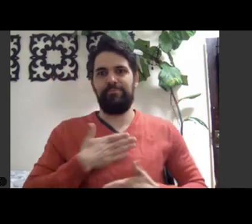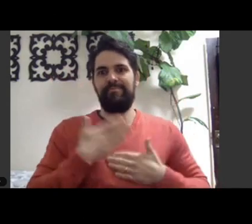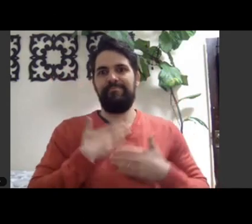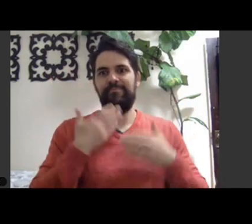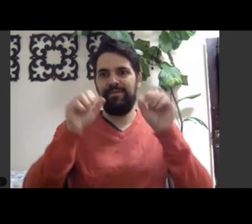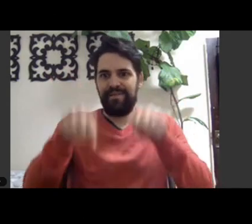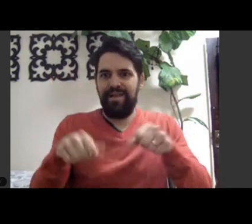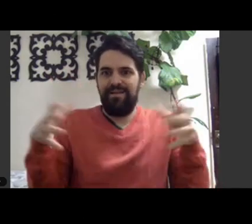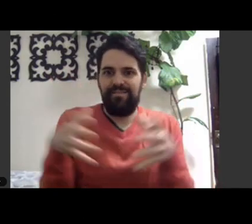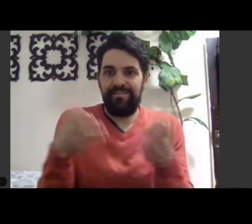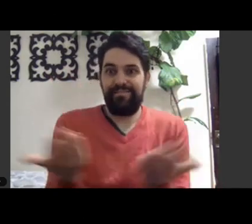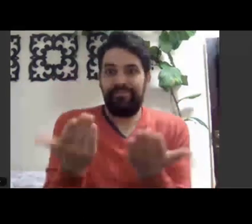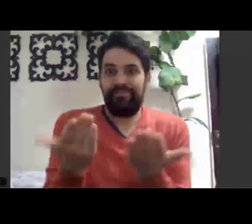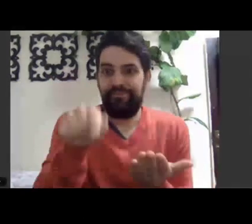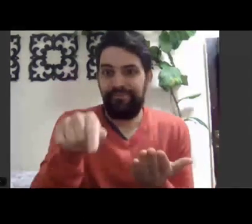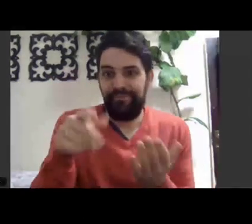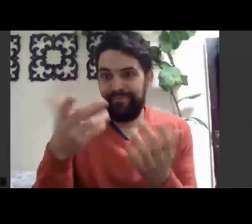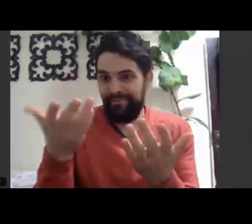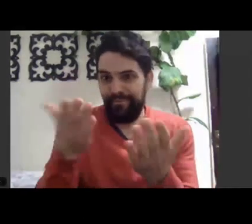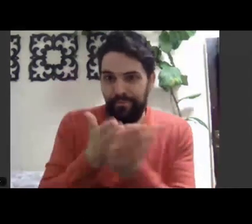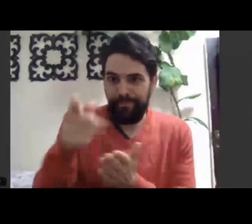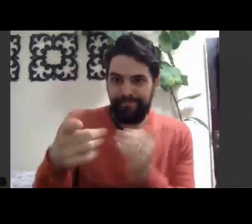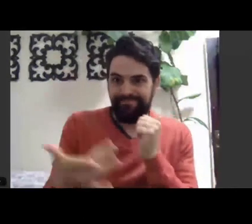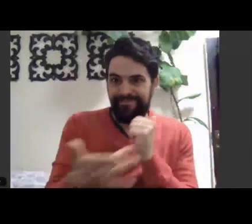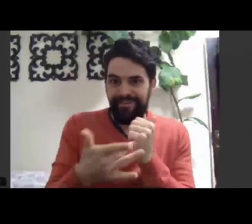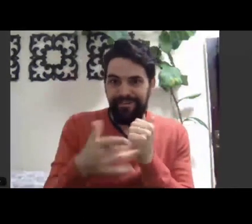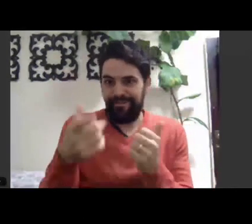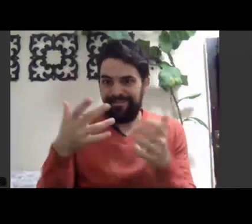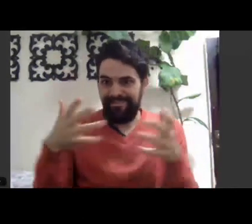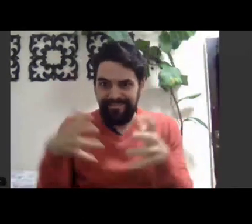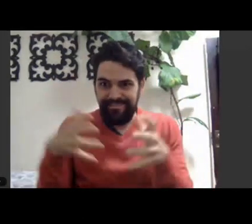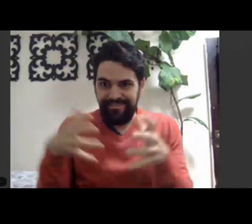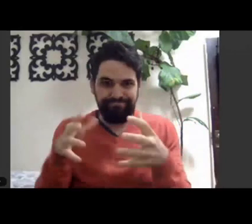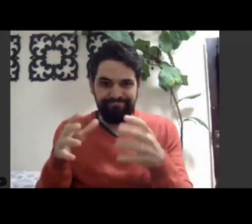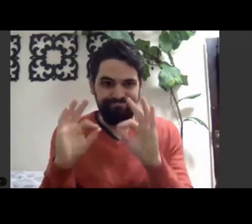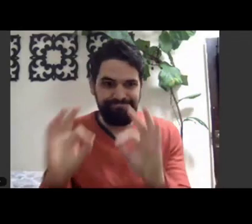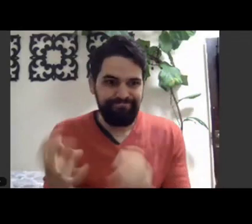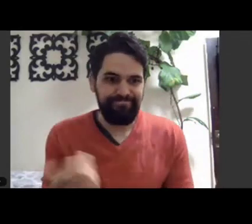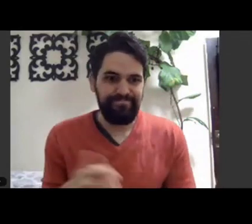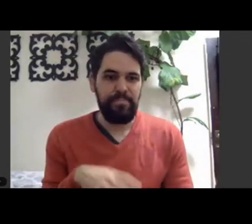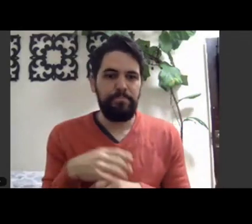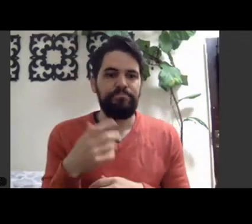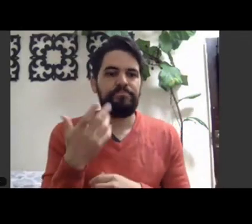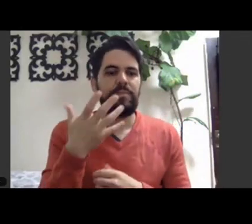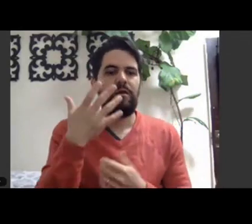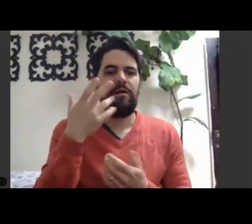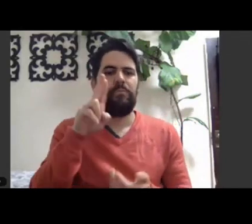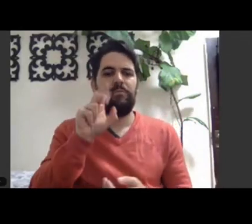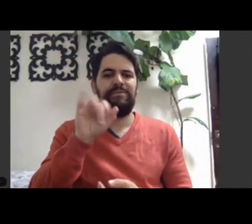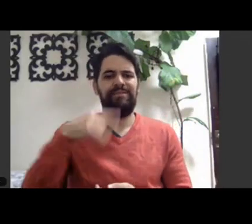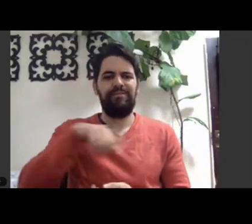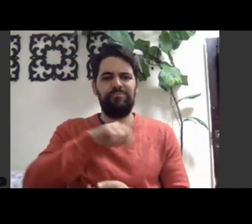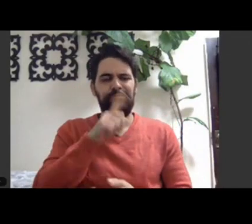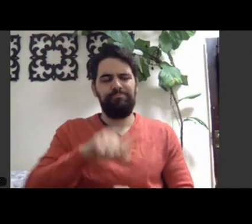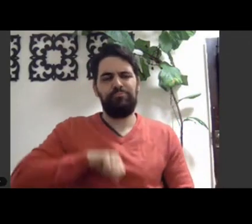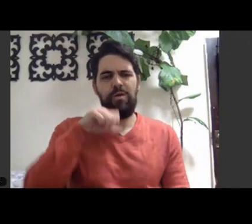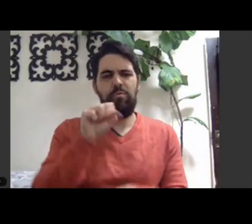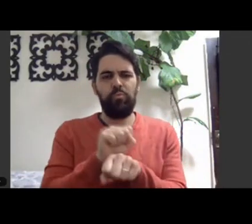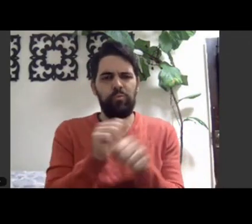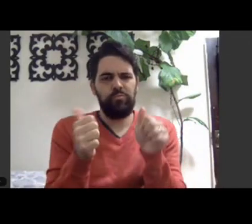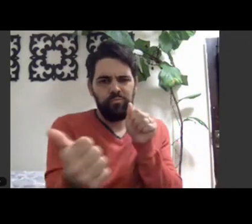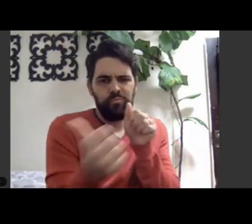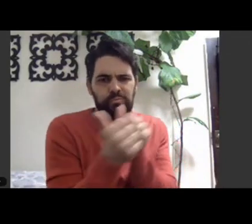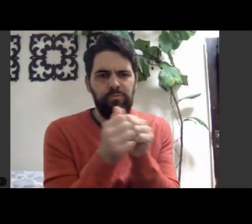and see each other, but this is what we have to do right now. So again, thank you for working through all these technology platforms